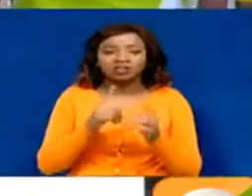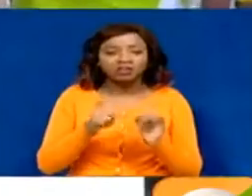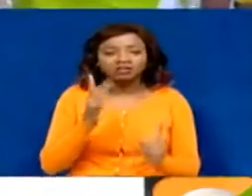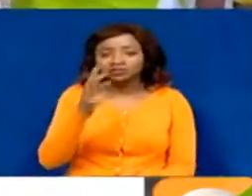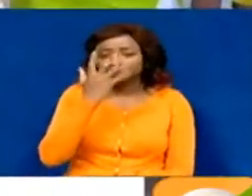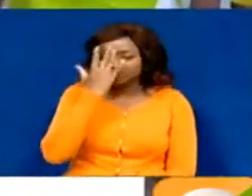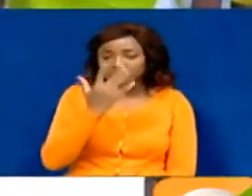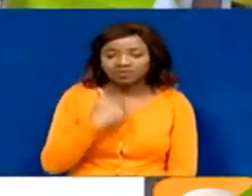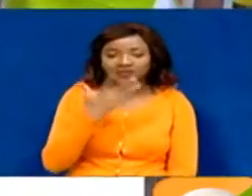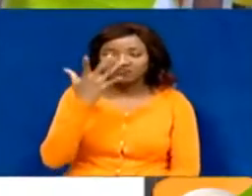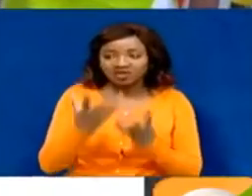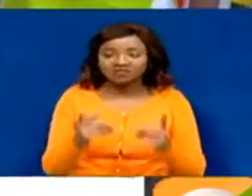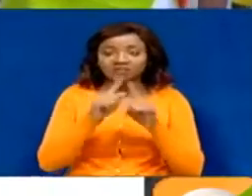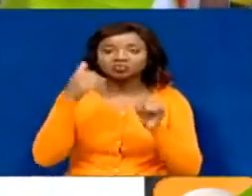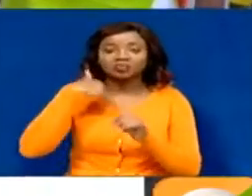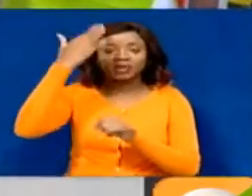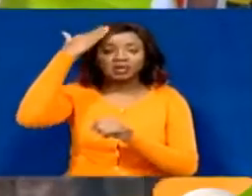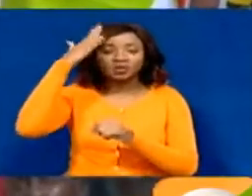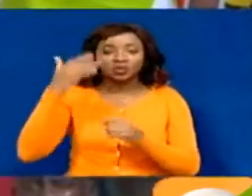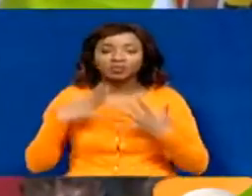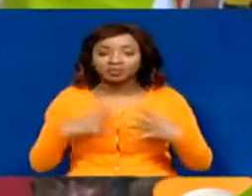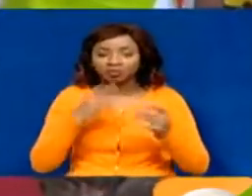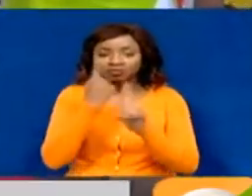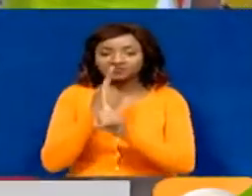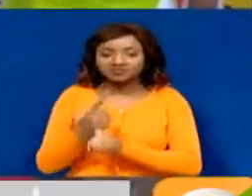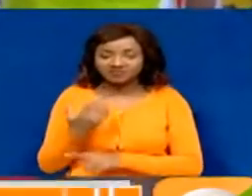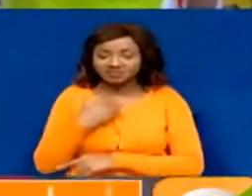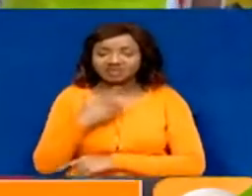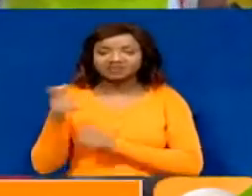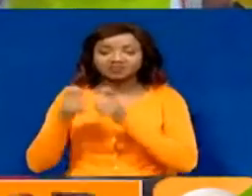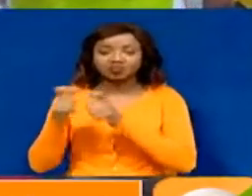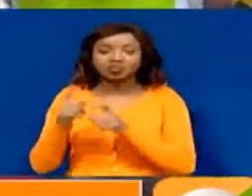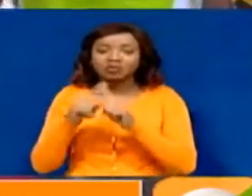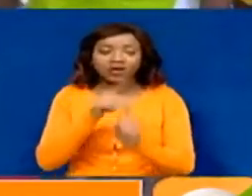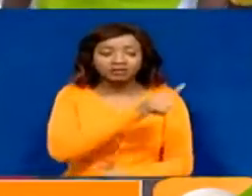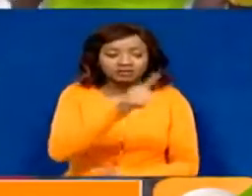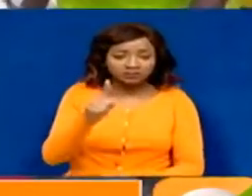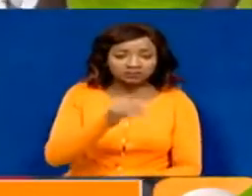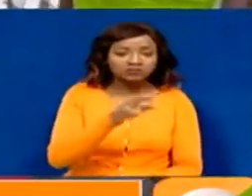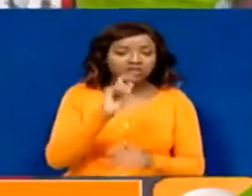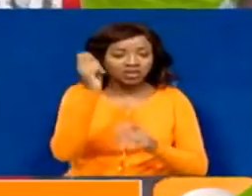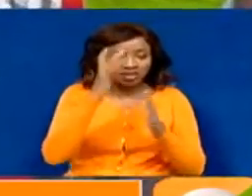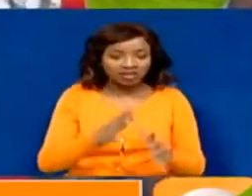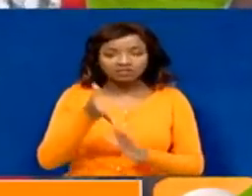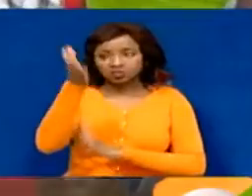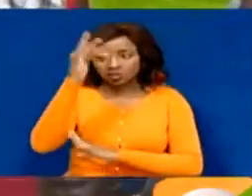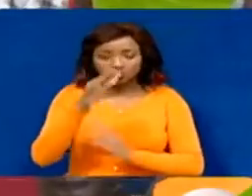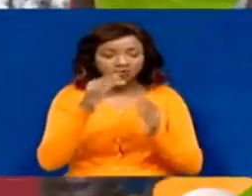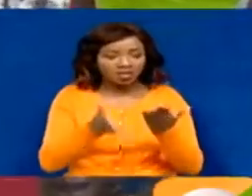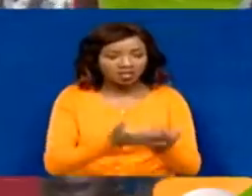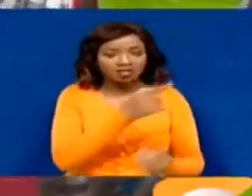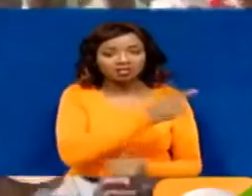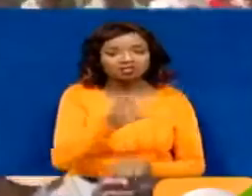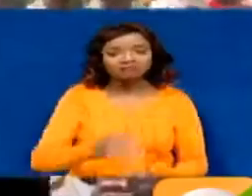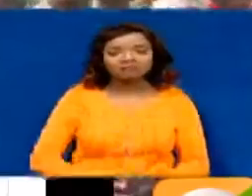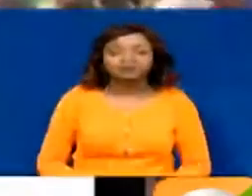kubwa. Najua kuna watu wako na projects. Nasikia wengine wako lakini nyinyi ni project ya Mwenyezi Mungu na wananchi wa Kenya ama